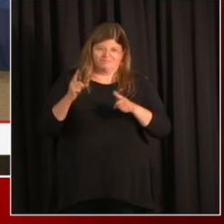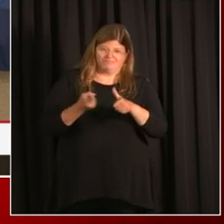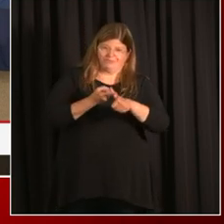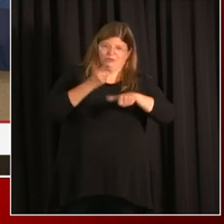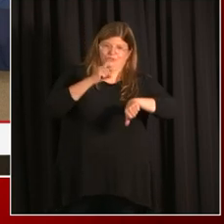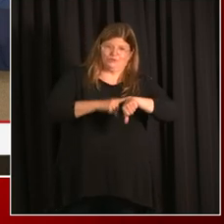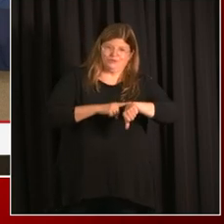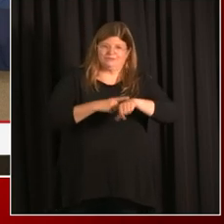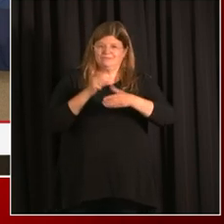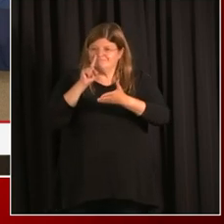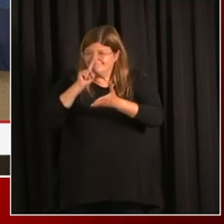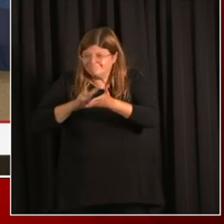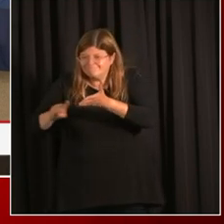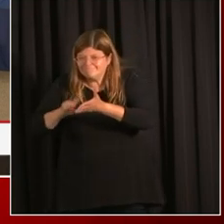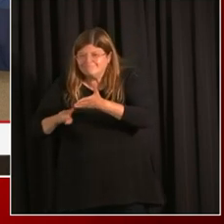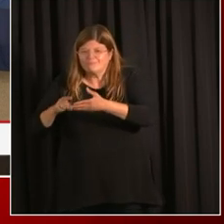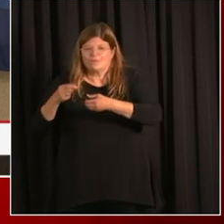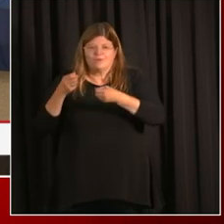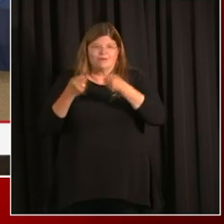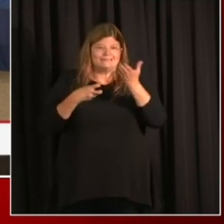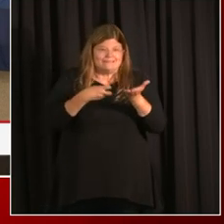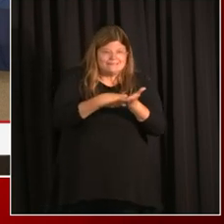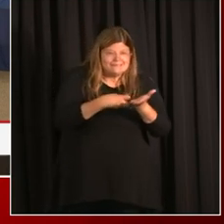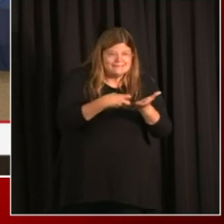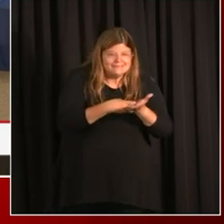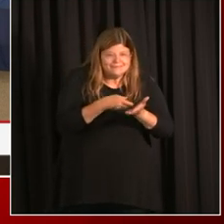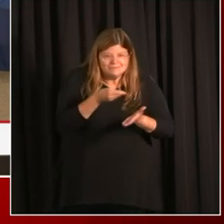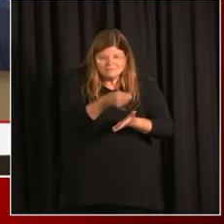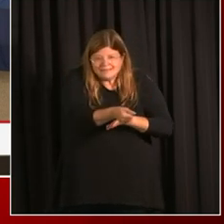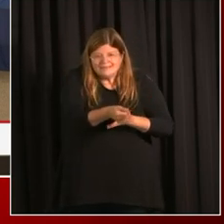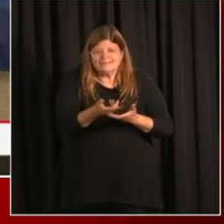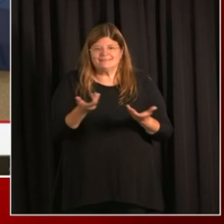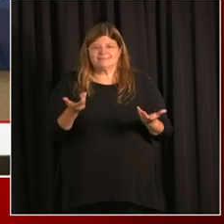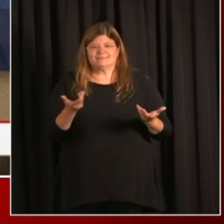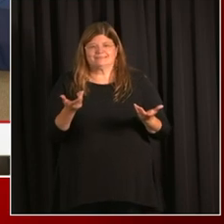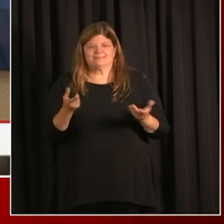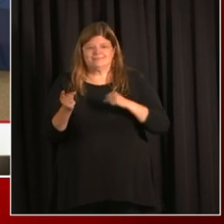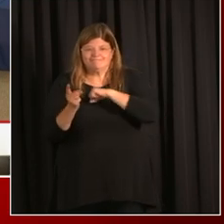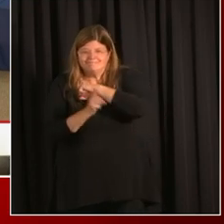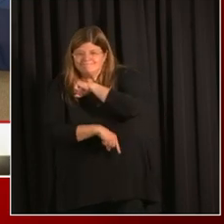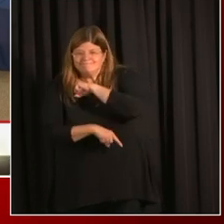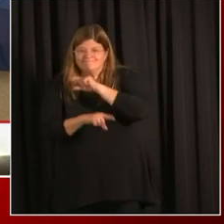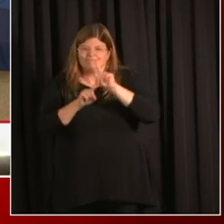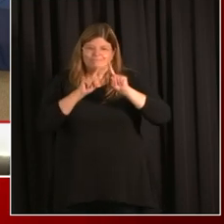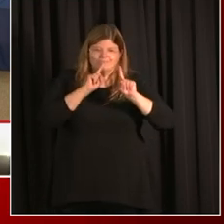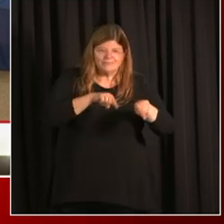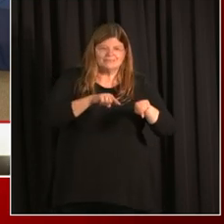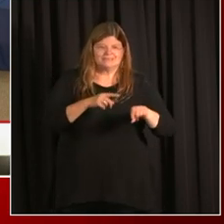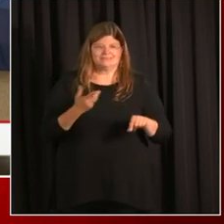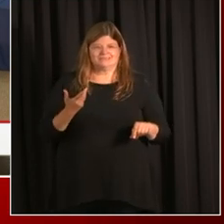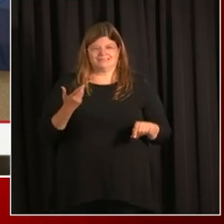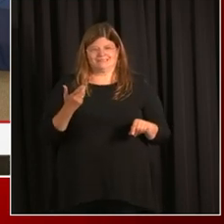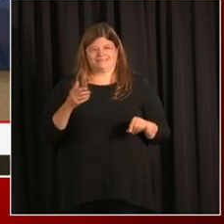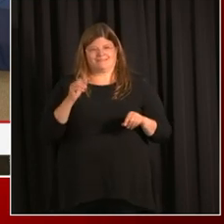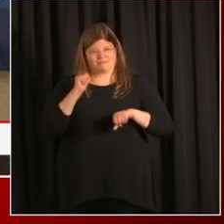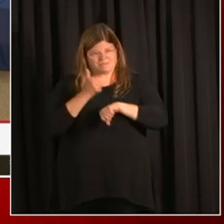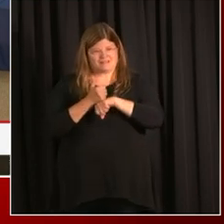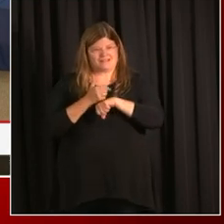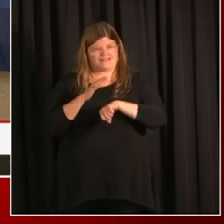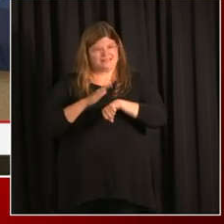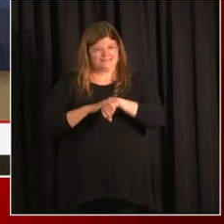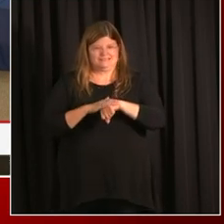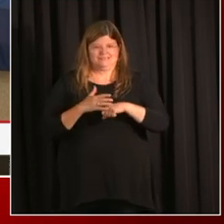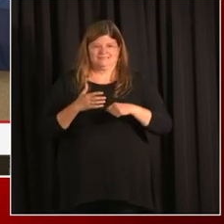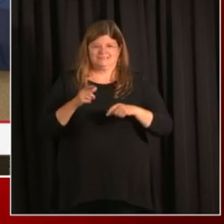ticket payments, and ticket adjudication responses. And so know that that is in place, and